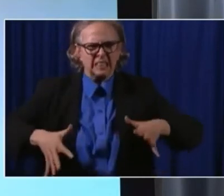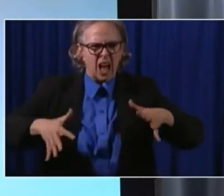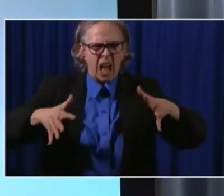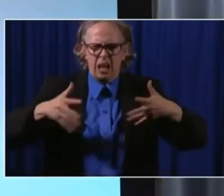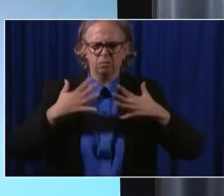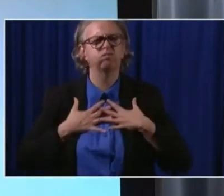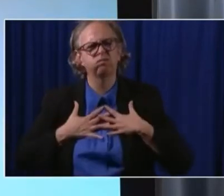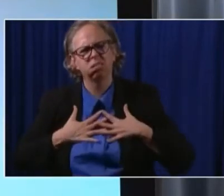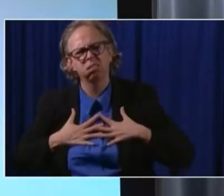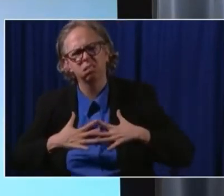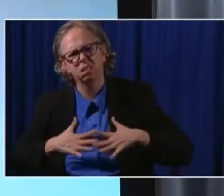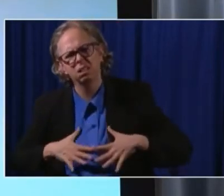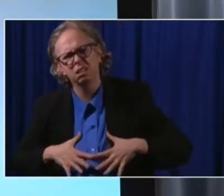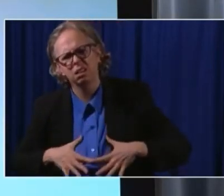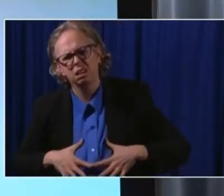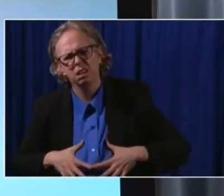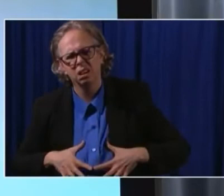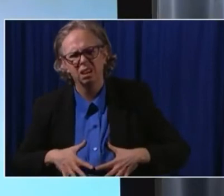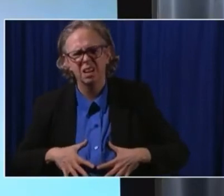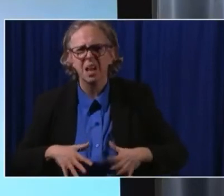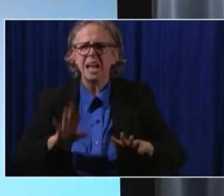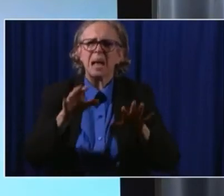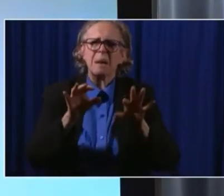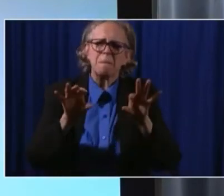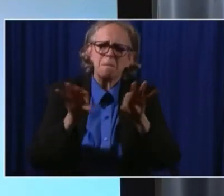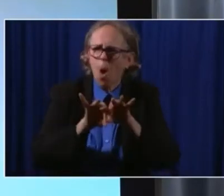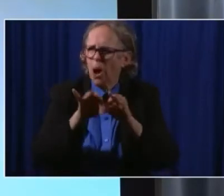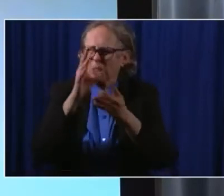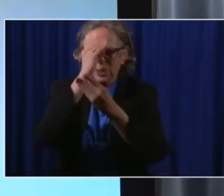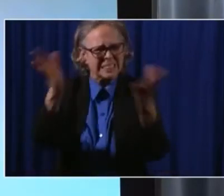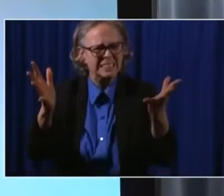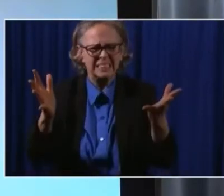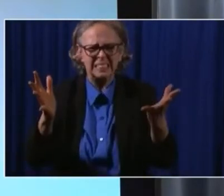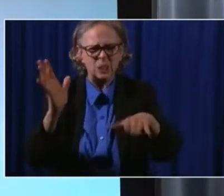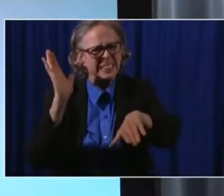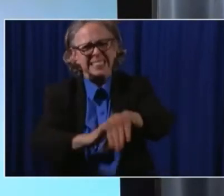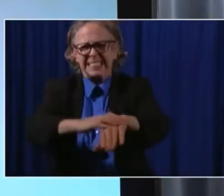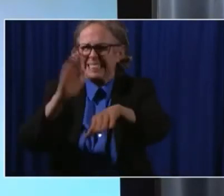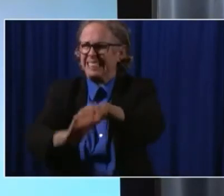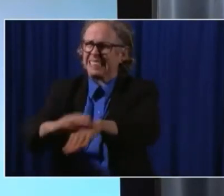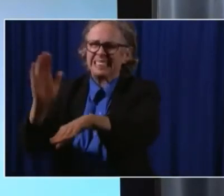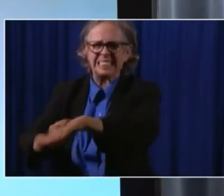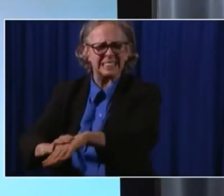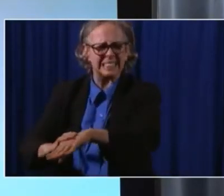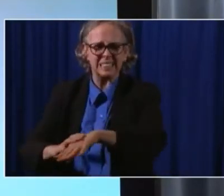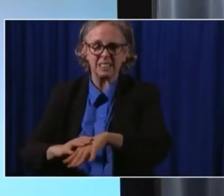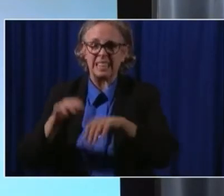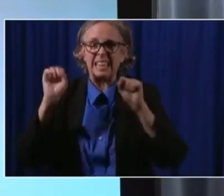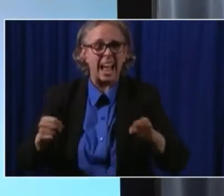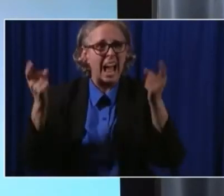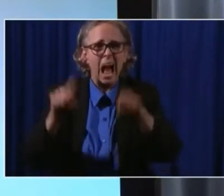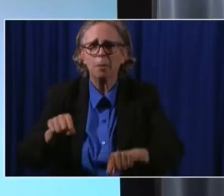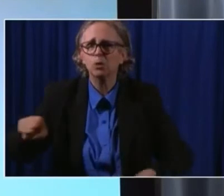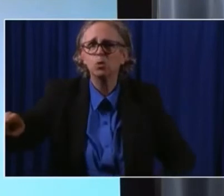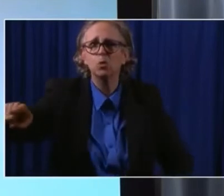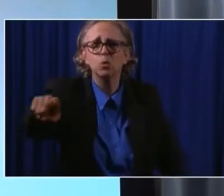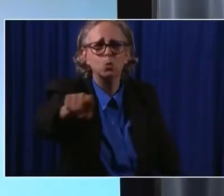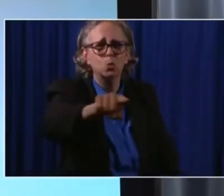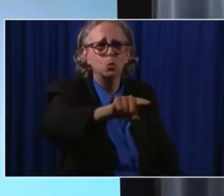And I just felt it was really necessary for me to share my story, let people see how it actually can affect someone's